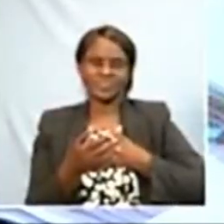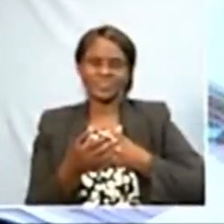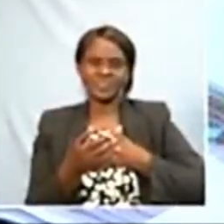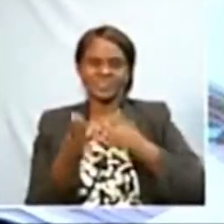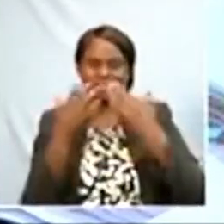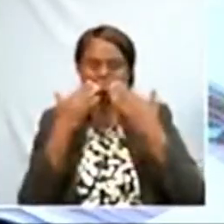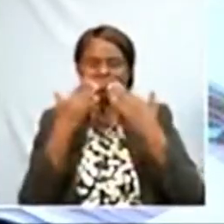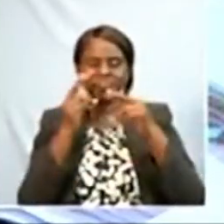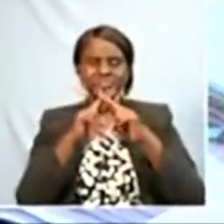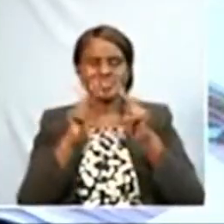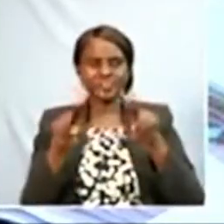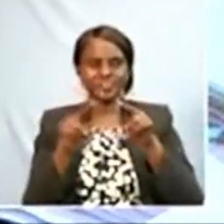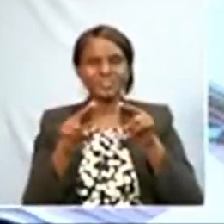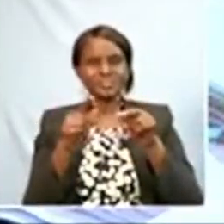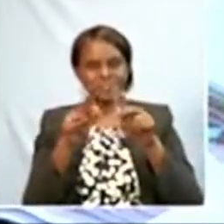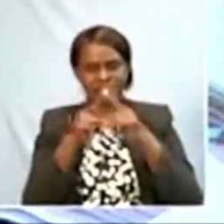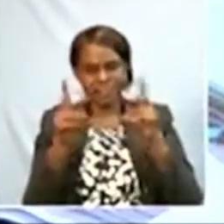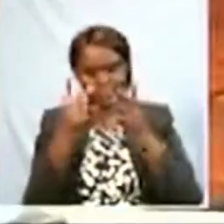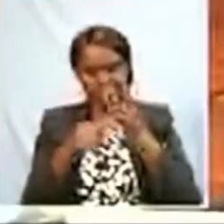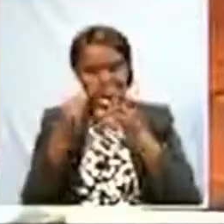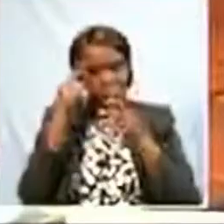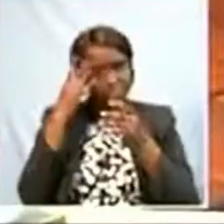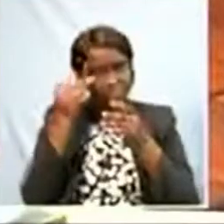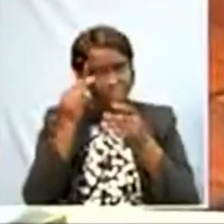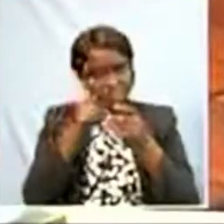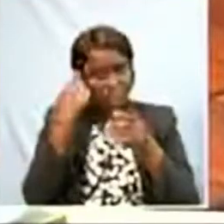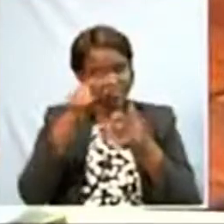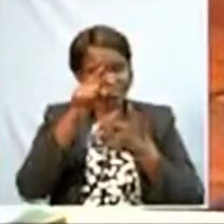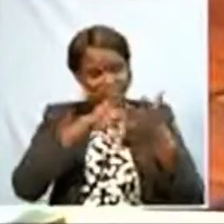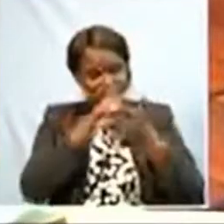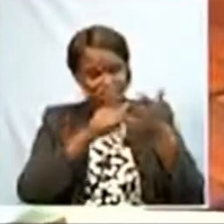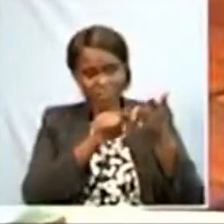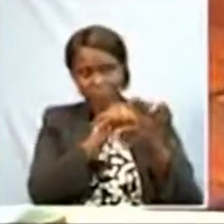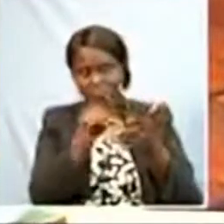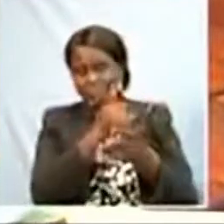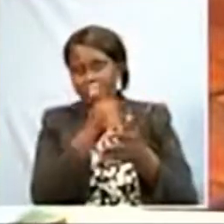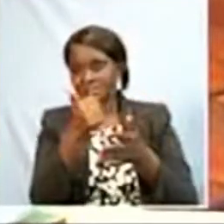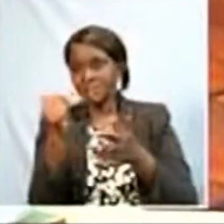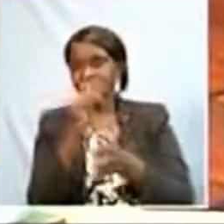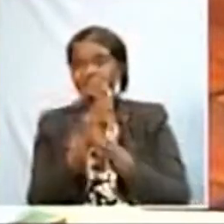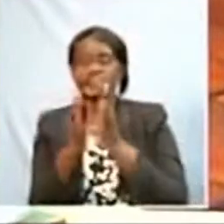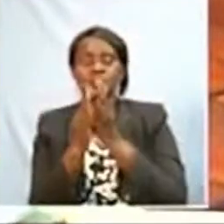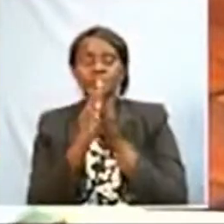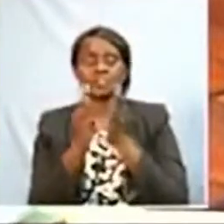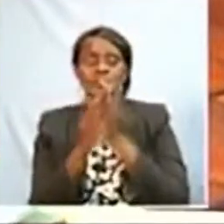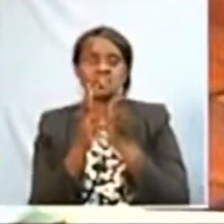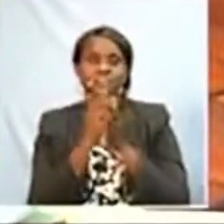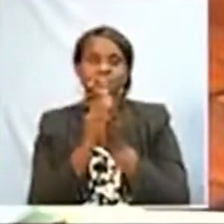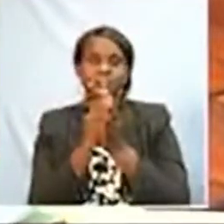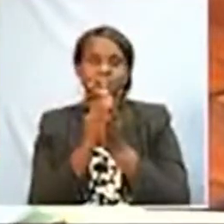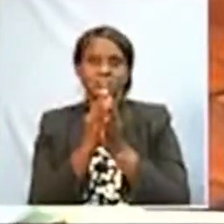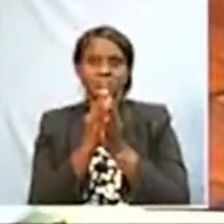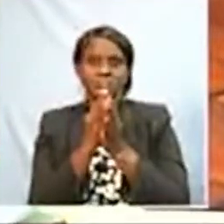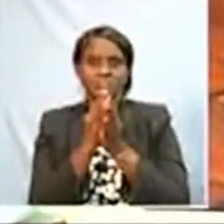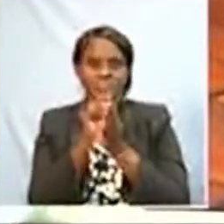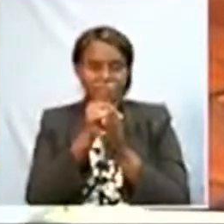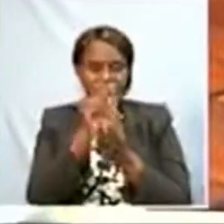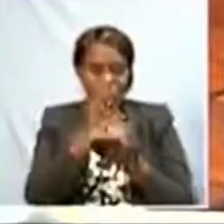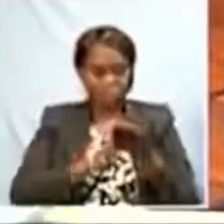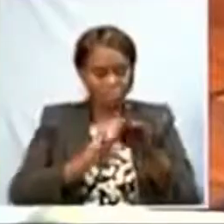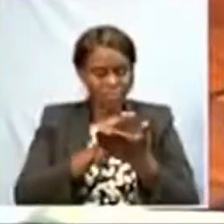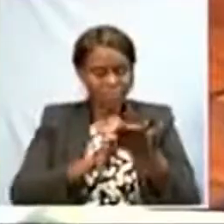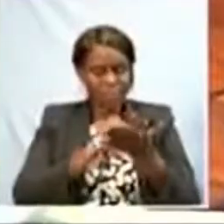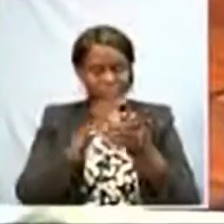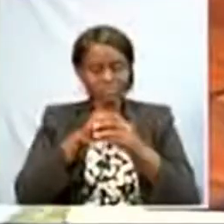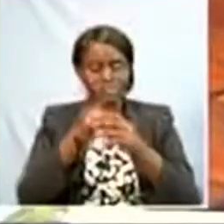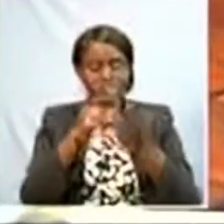Thank you, Chair. So the rationale for terminating the other contracts was based on